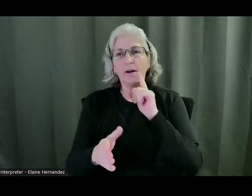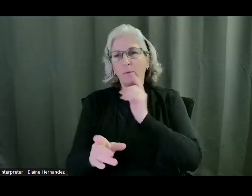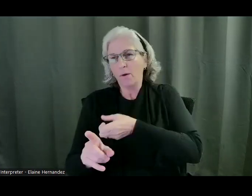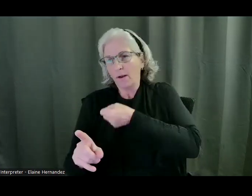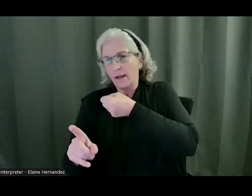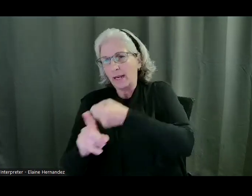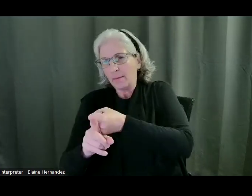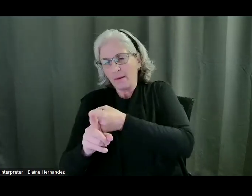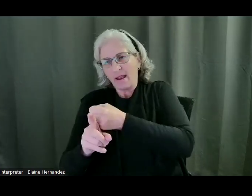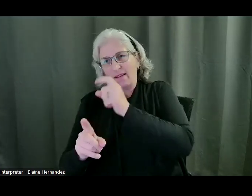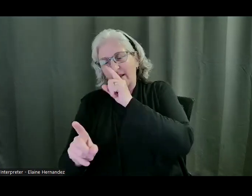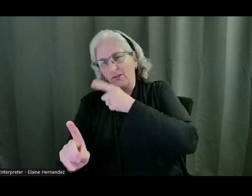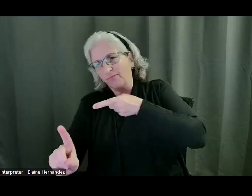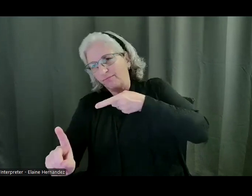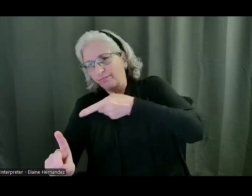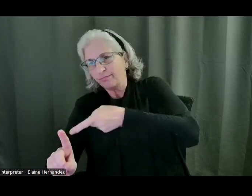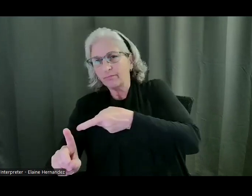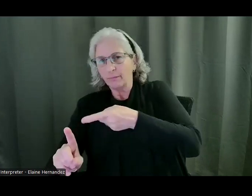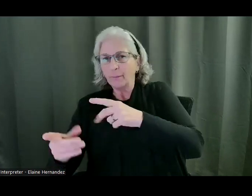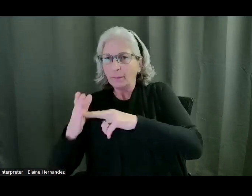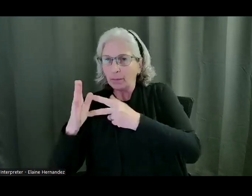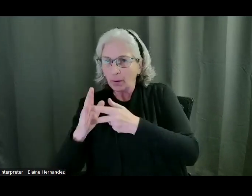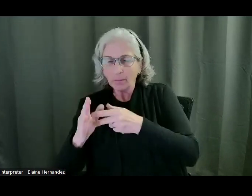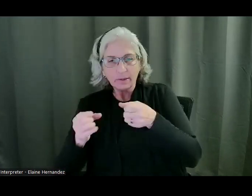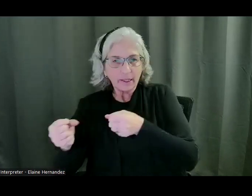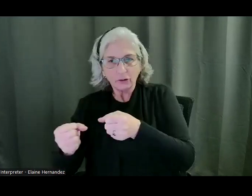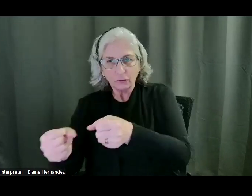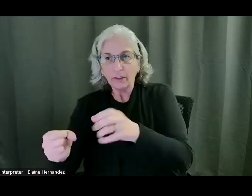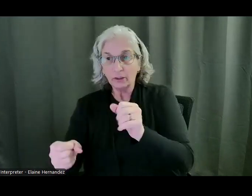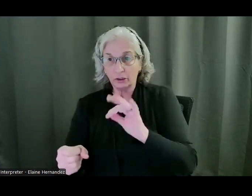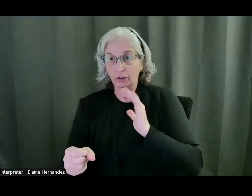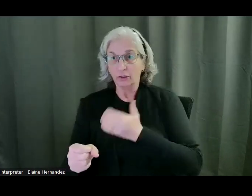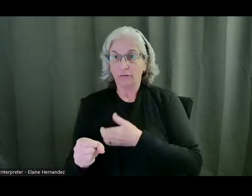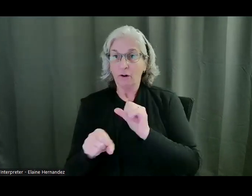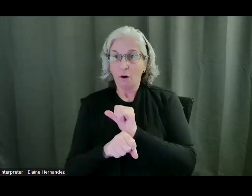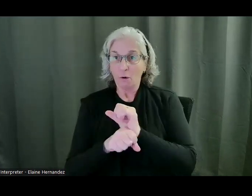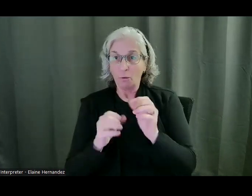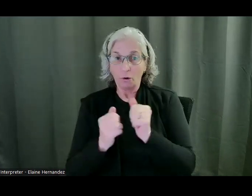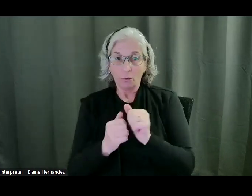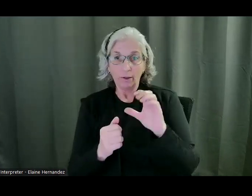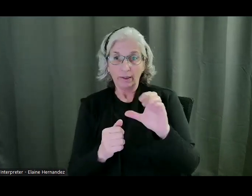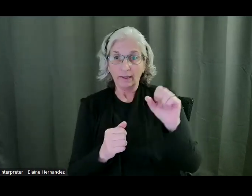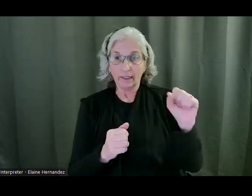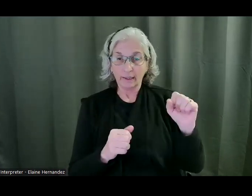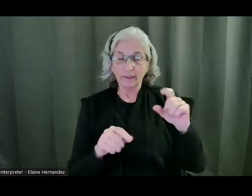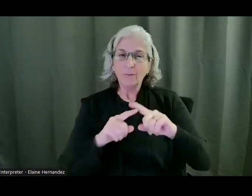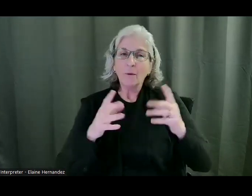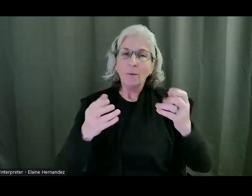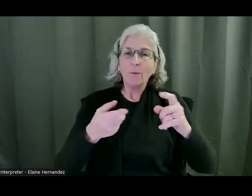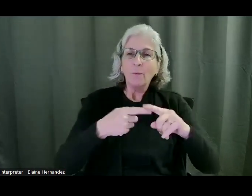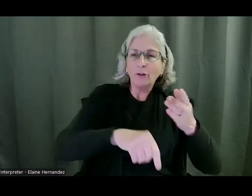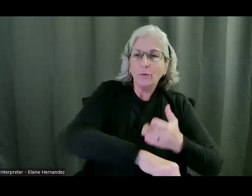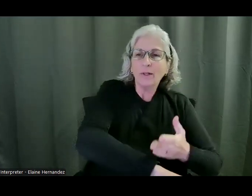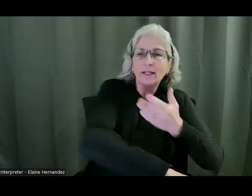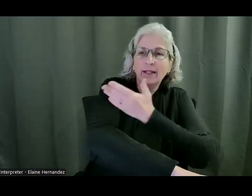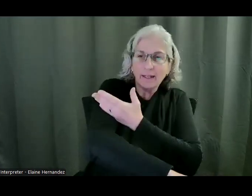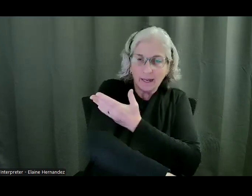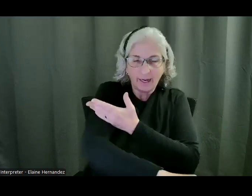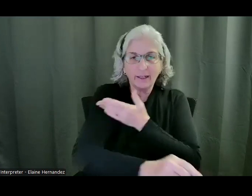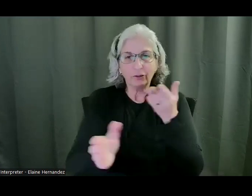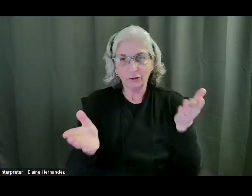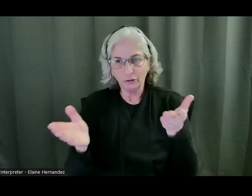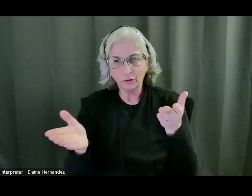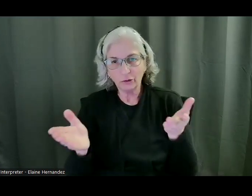purpose and strategies that were part of what we were doing, but we wanted to enhance what the service was and how we